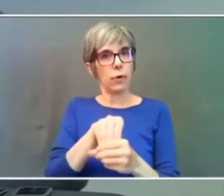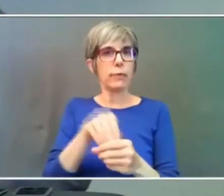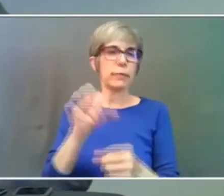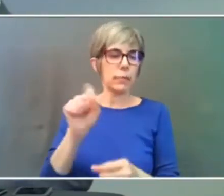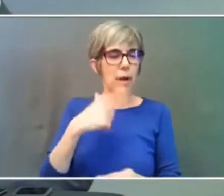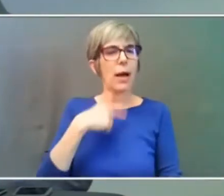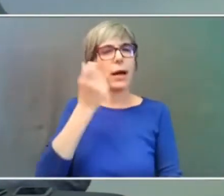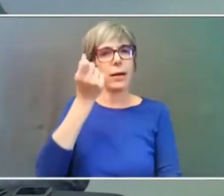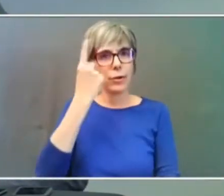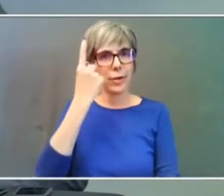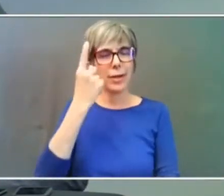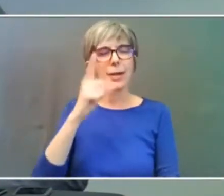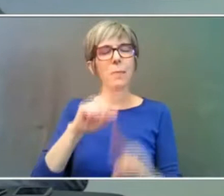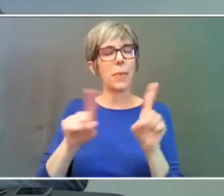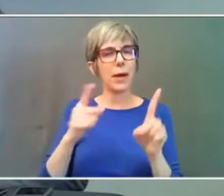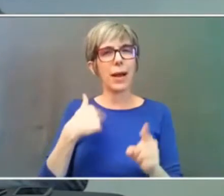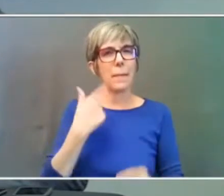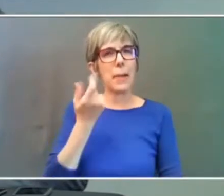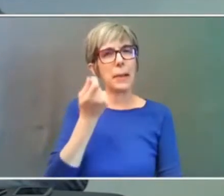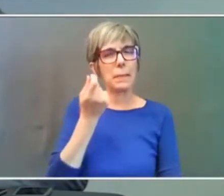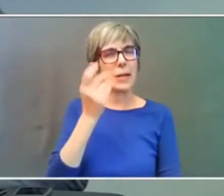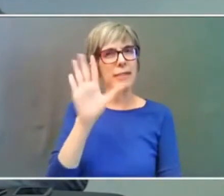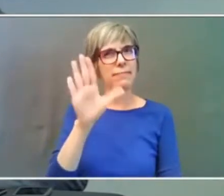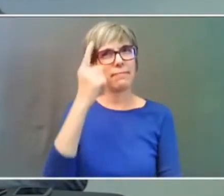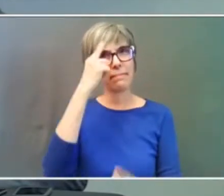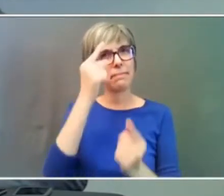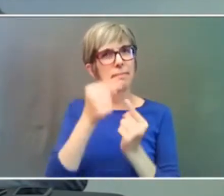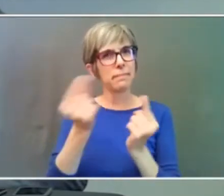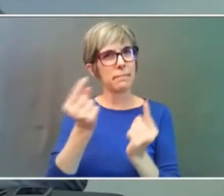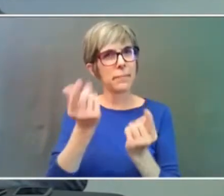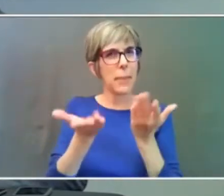want to push back on that a little bit because,